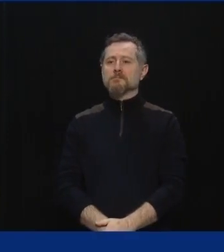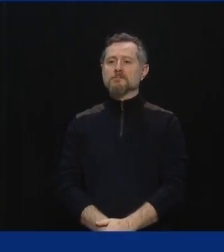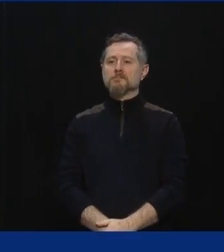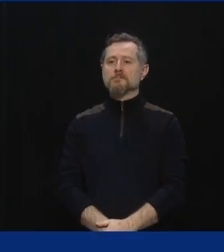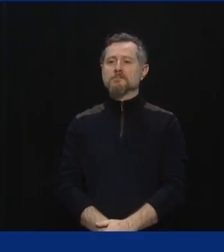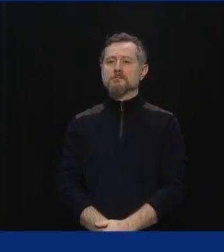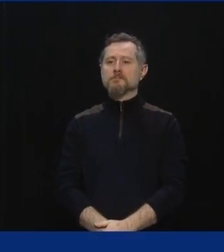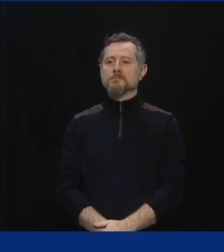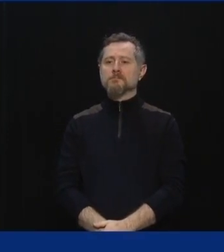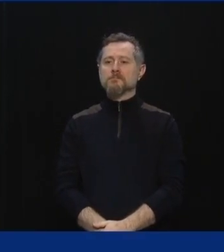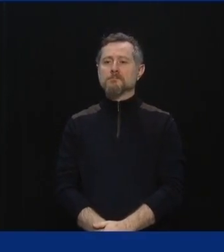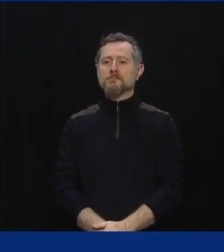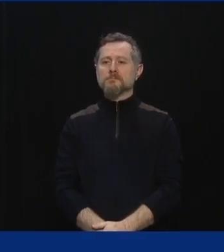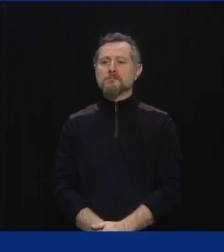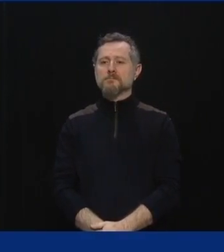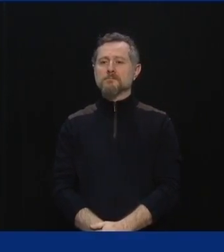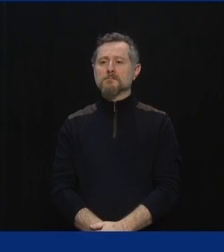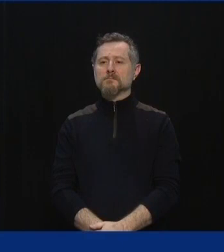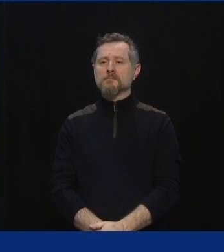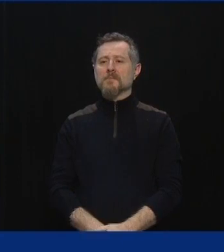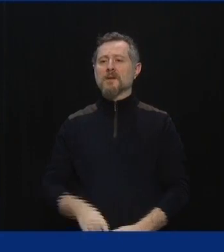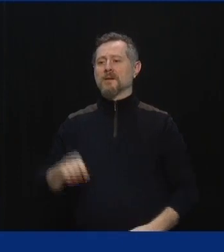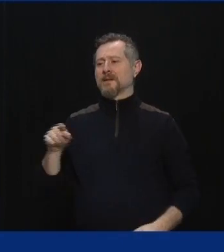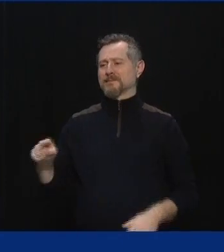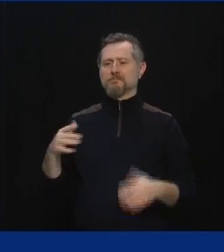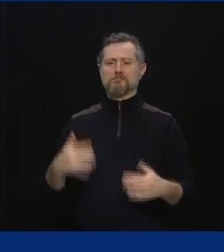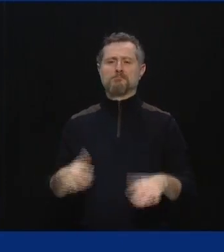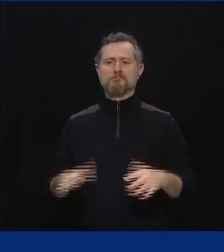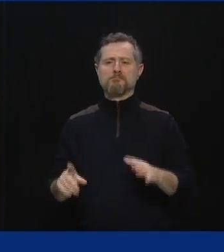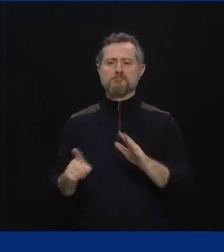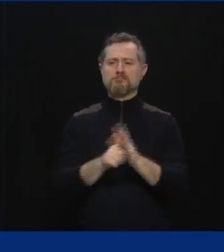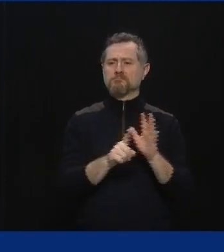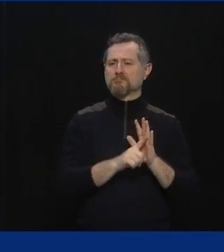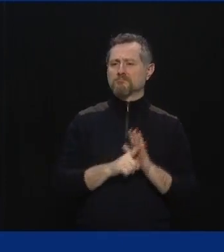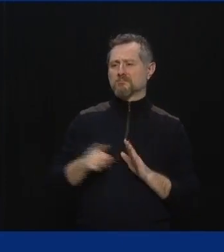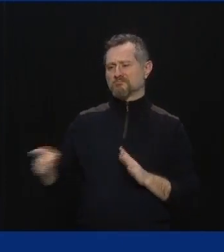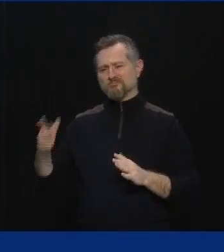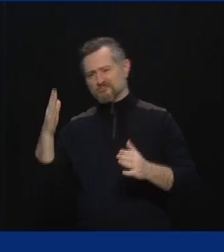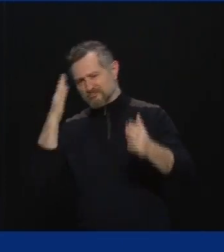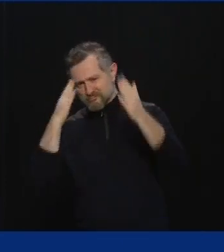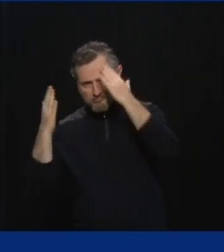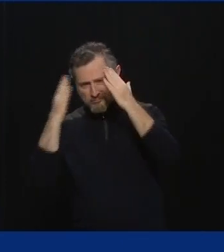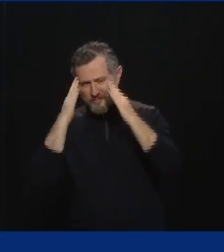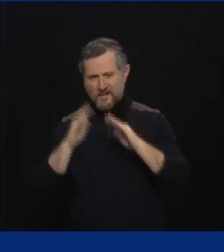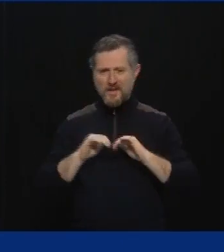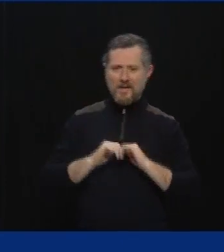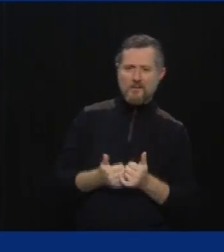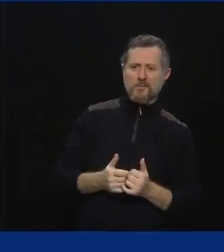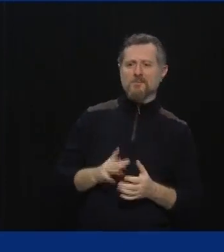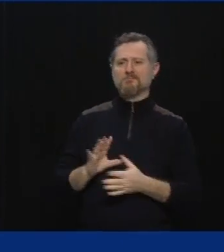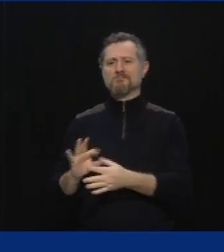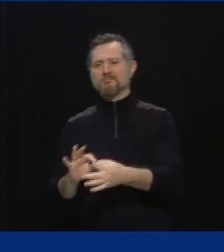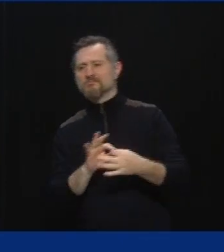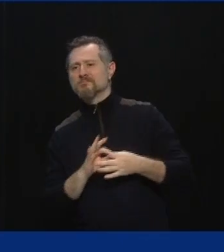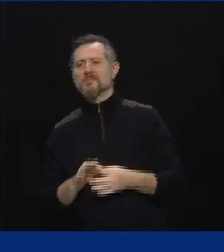And as Rick has said, he's everywhere. He understands how to bring people